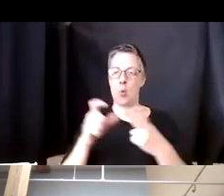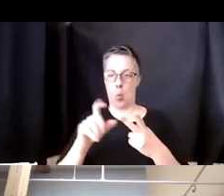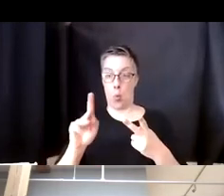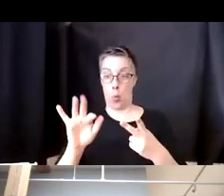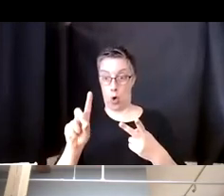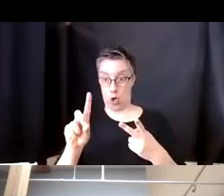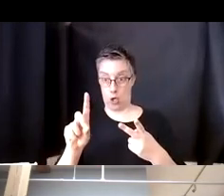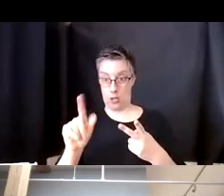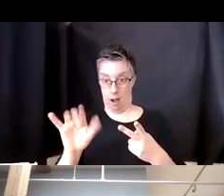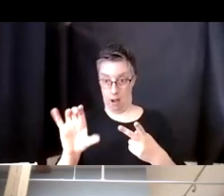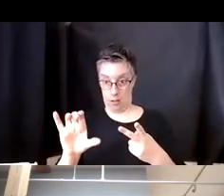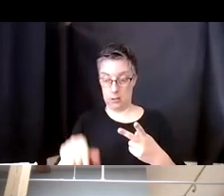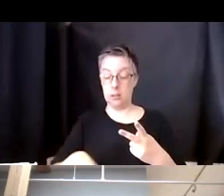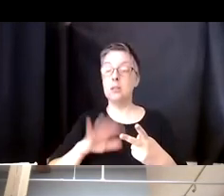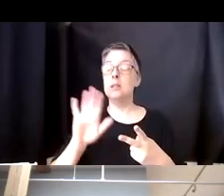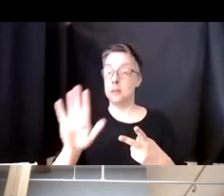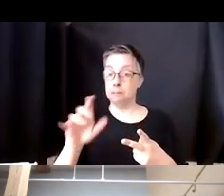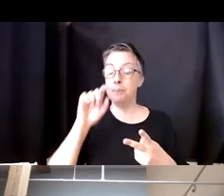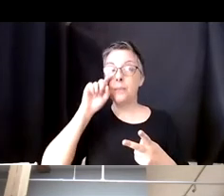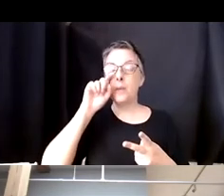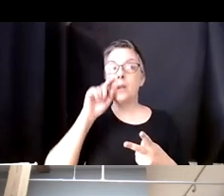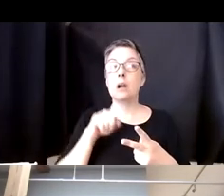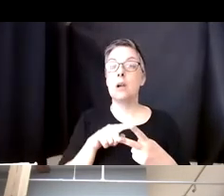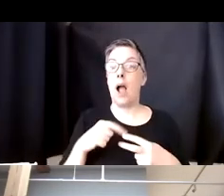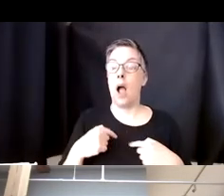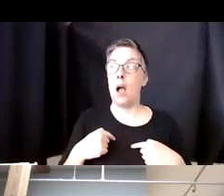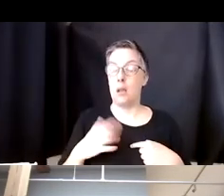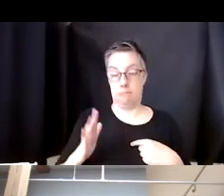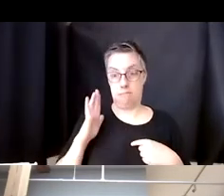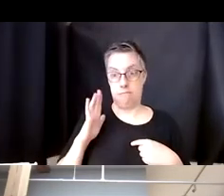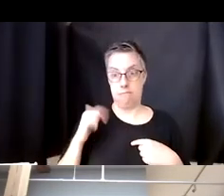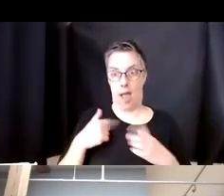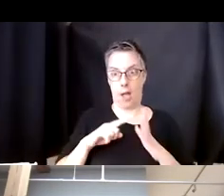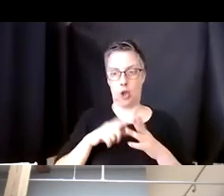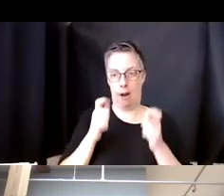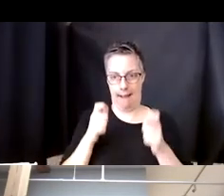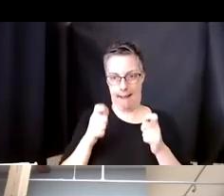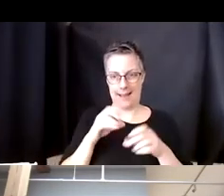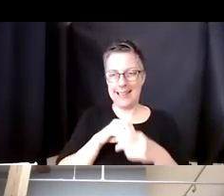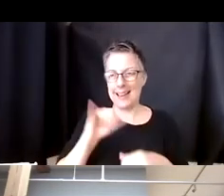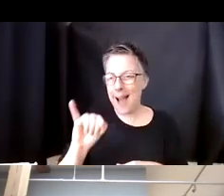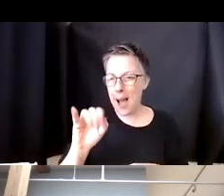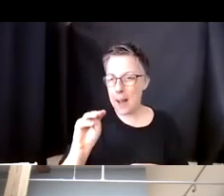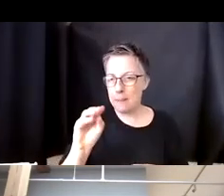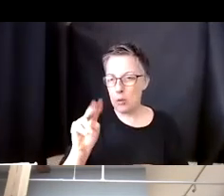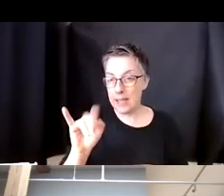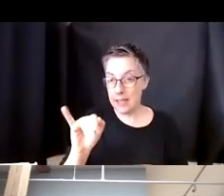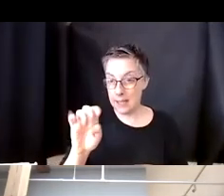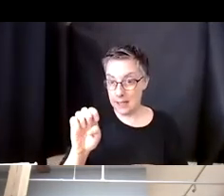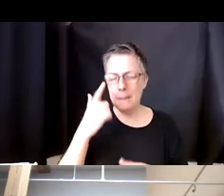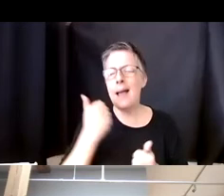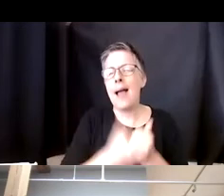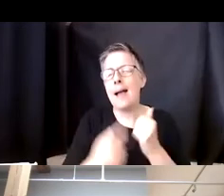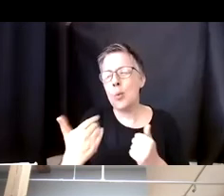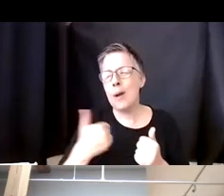SRT file, so I began editing these in iMovie, because everyone has iMovie on their laptop